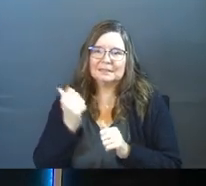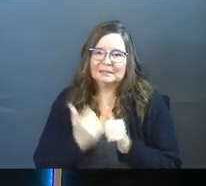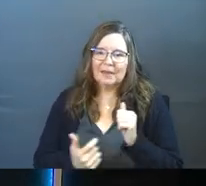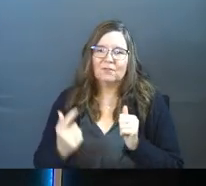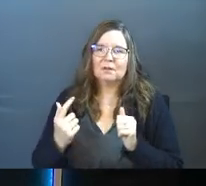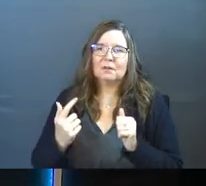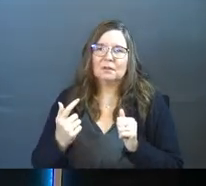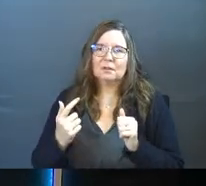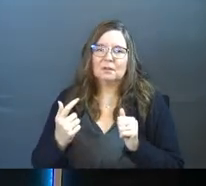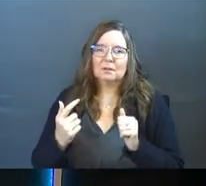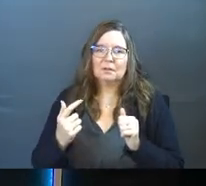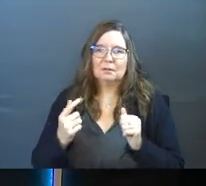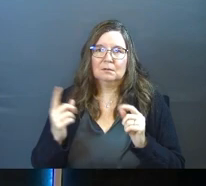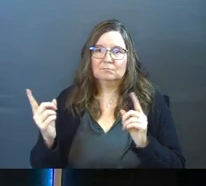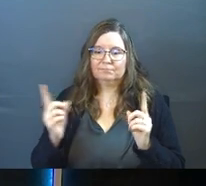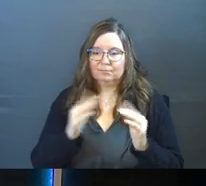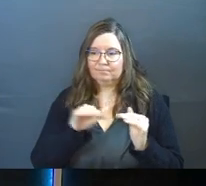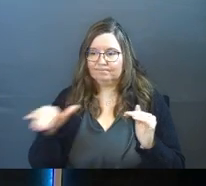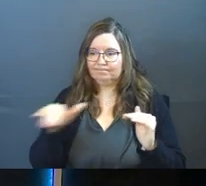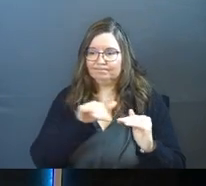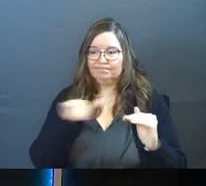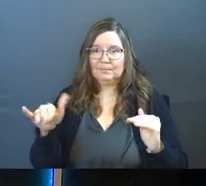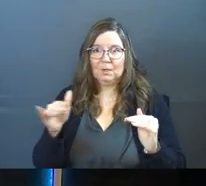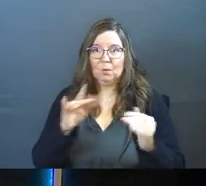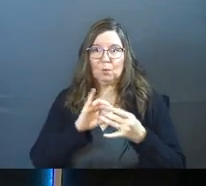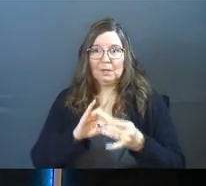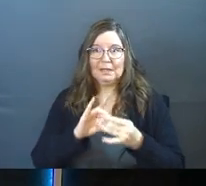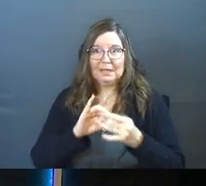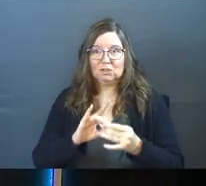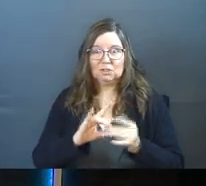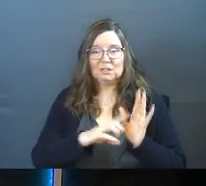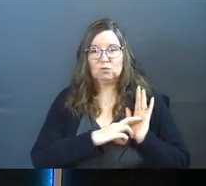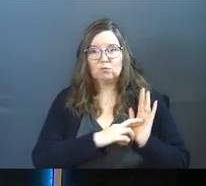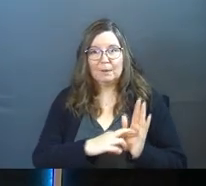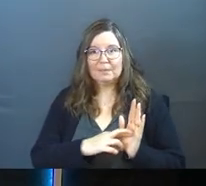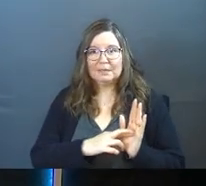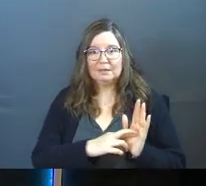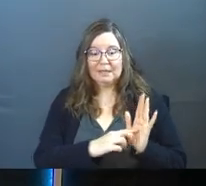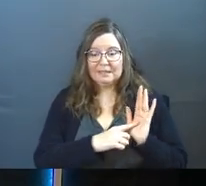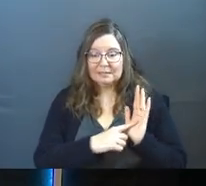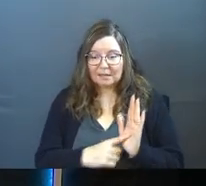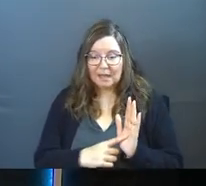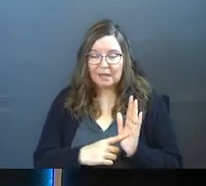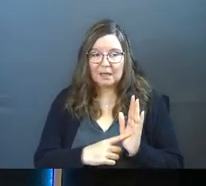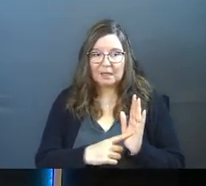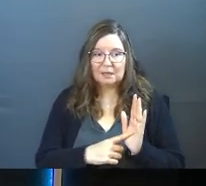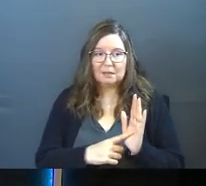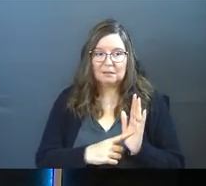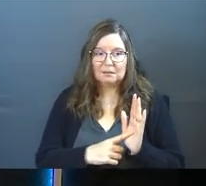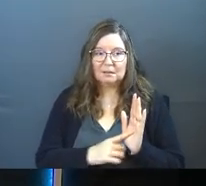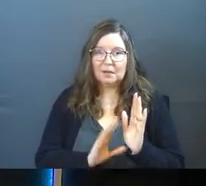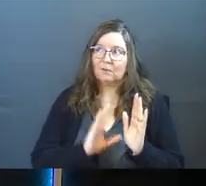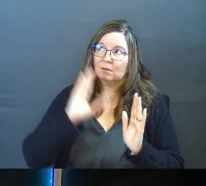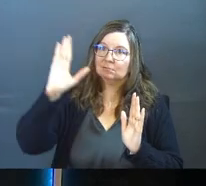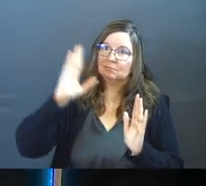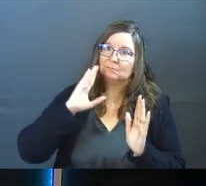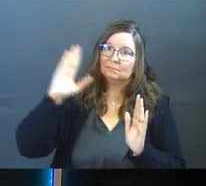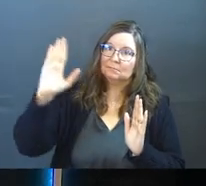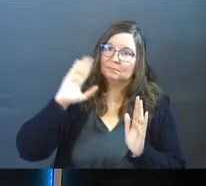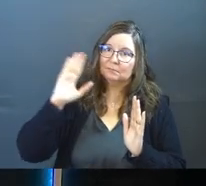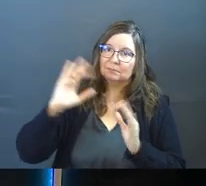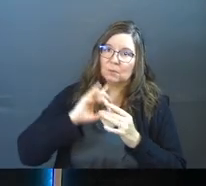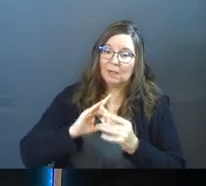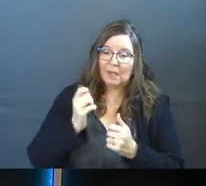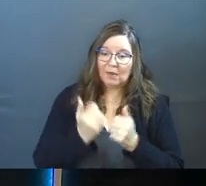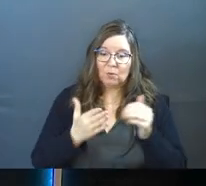every single horizontal relationship that we have on this earth is a representation, it's a sign of a horizontal relationship. Every